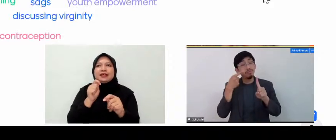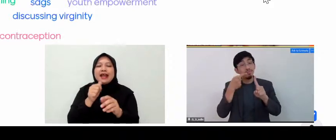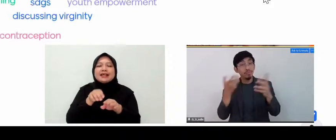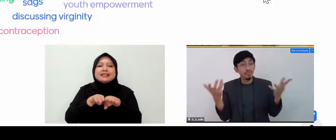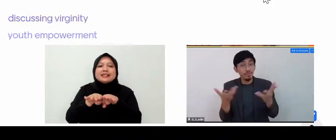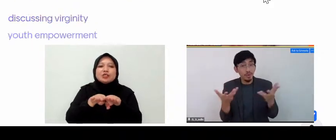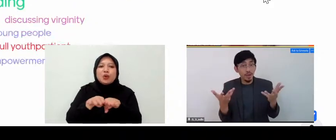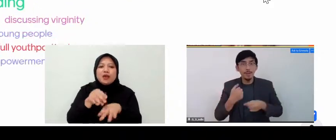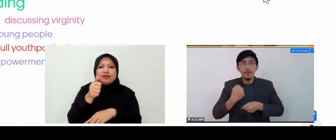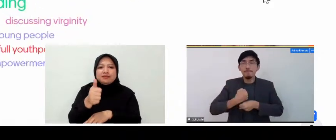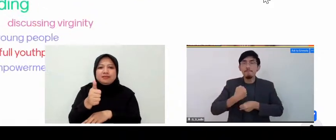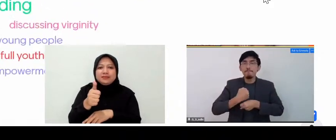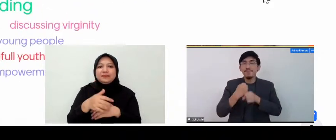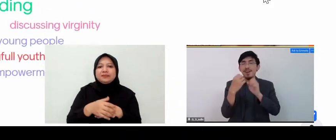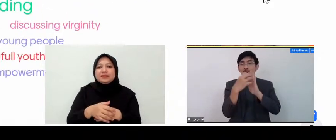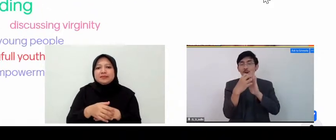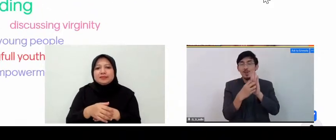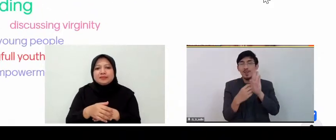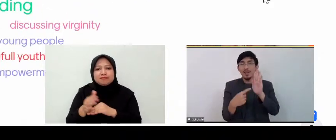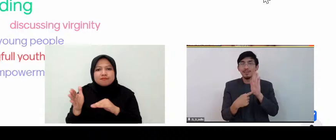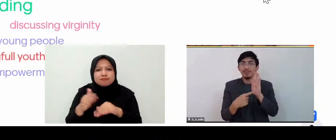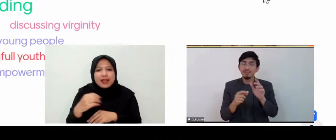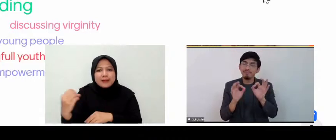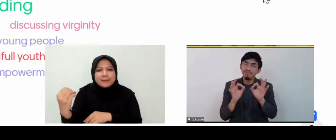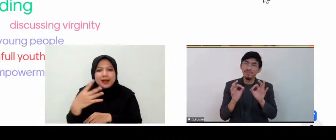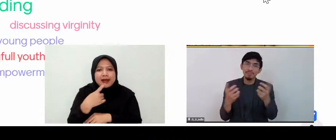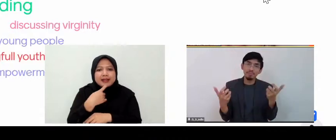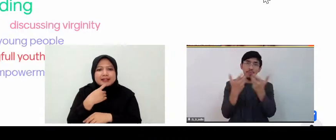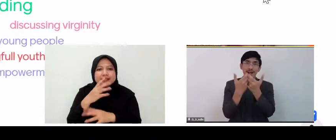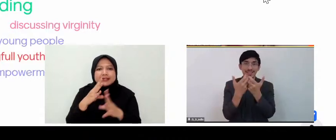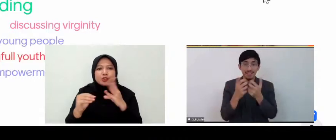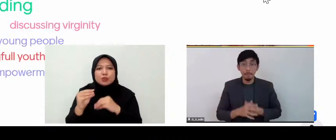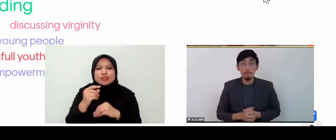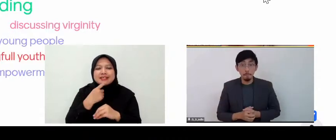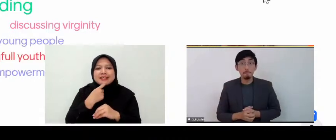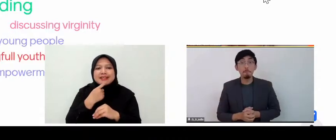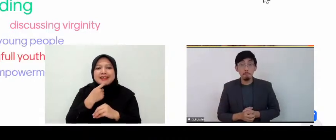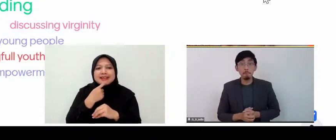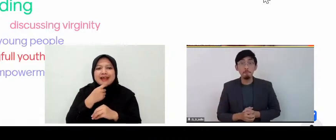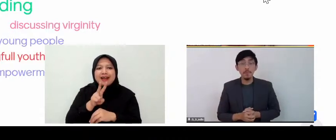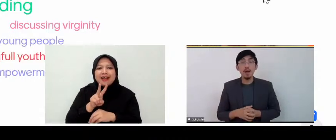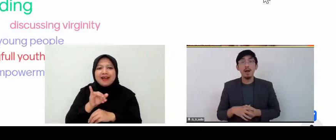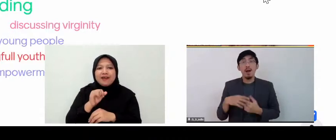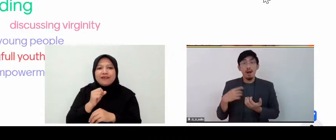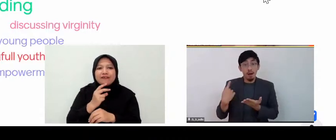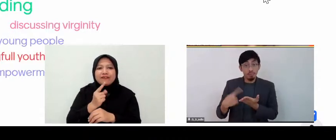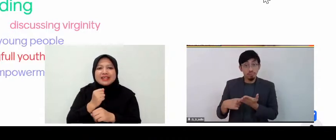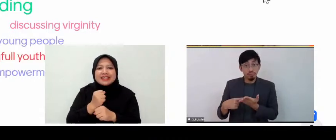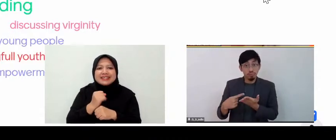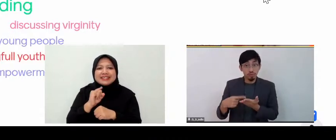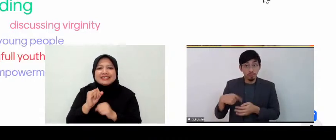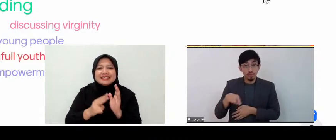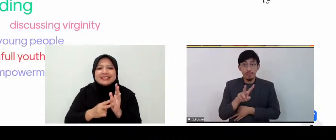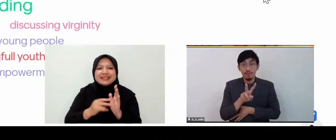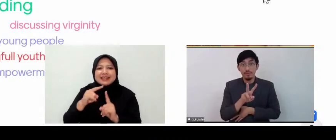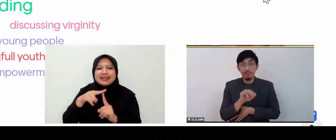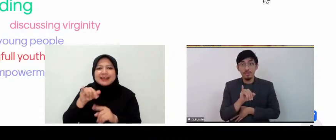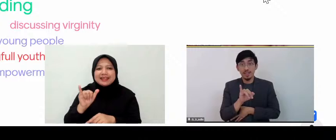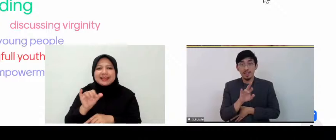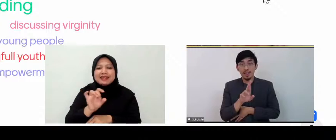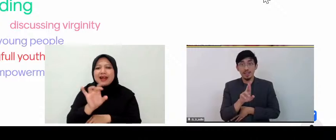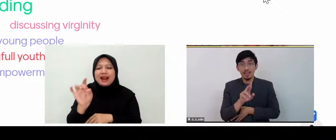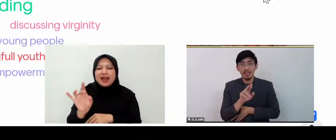discussing virginity, CSE for early adolescent. Yeah, thank you very much for your input, and we will go on to